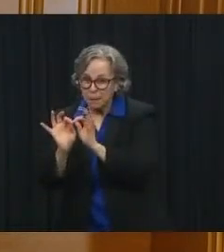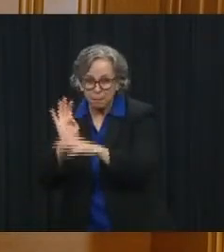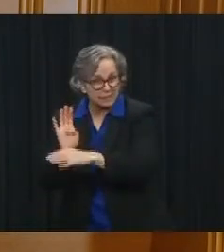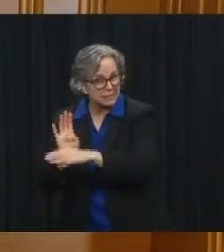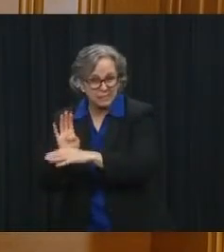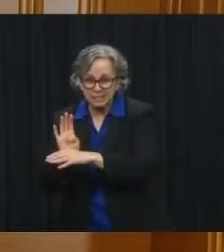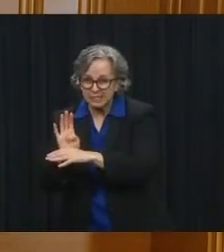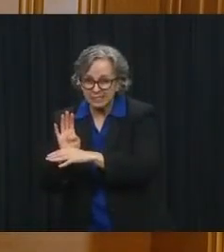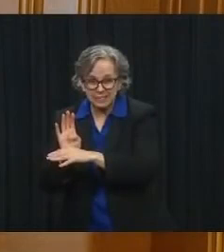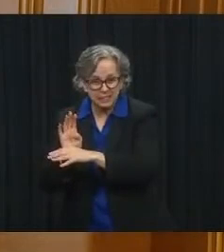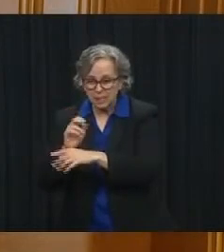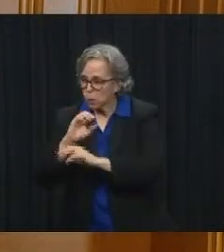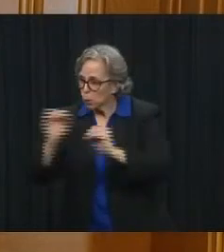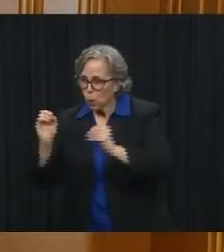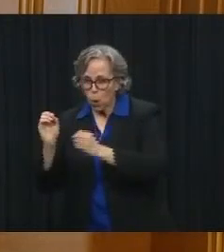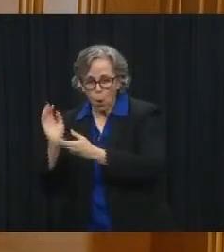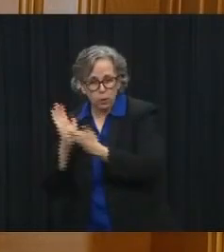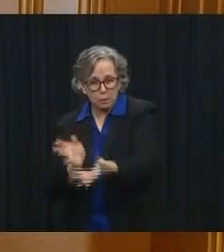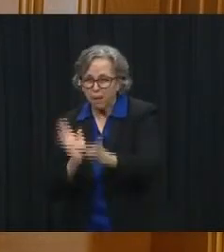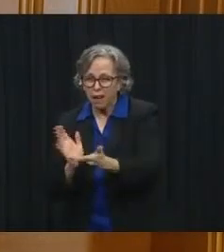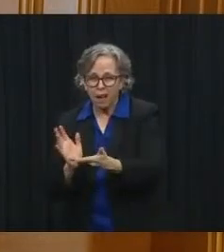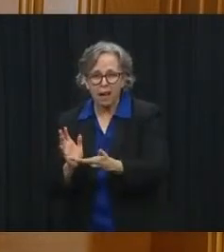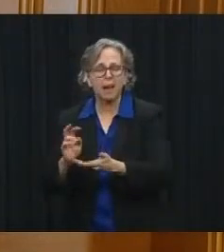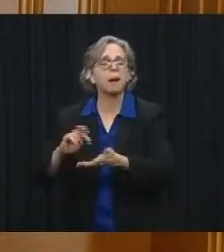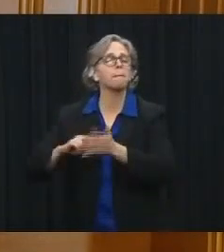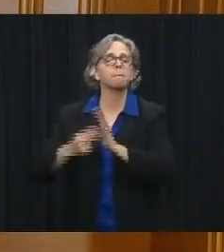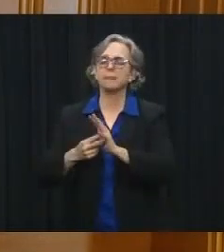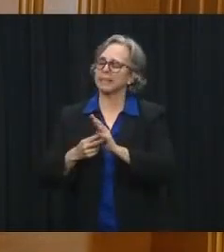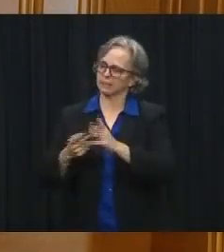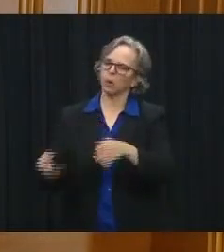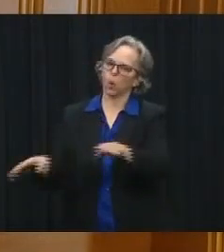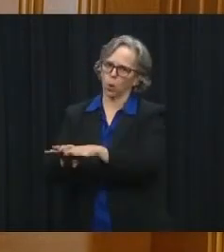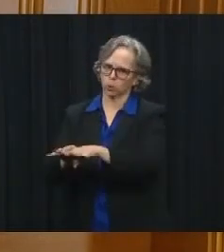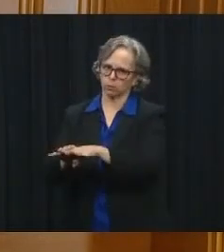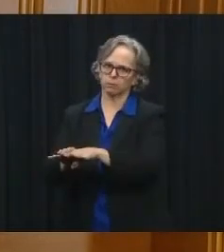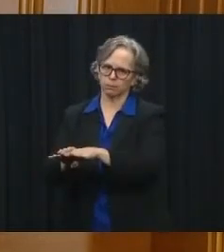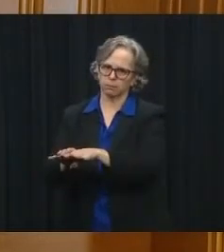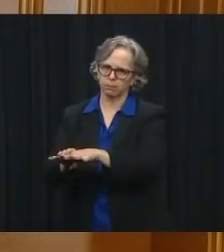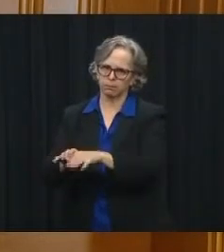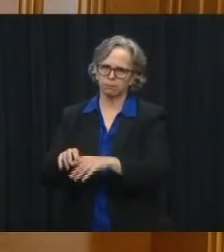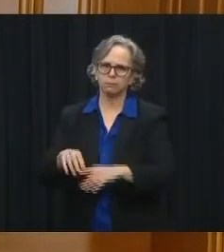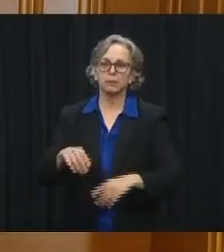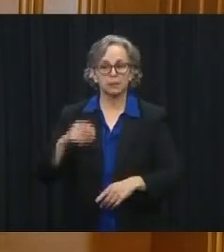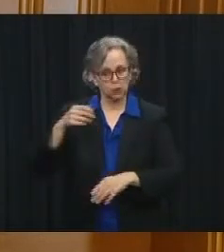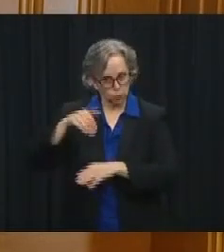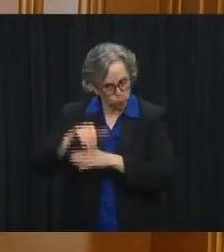then of course you will have to close at 11:59 tonight.